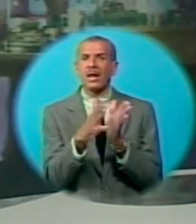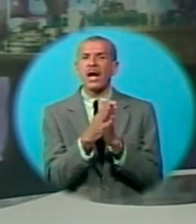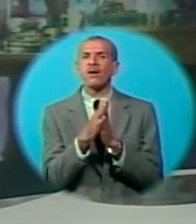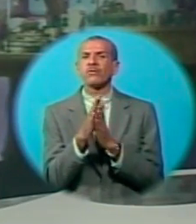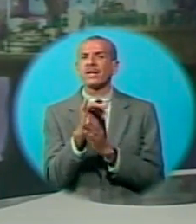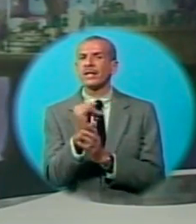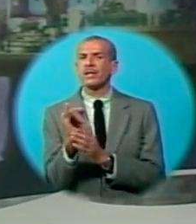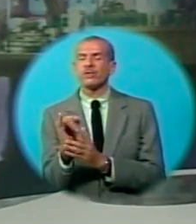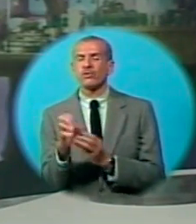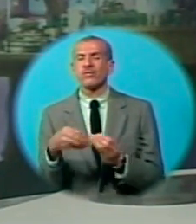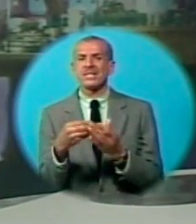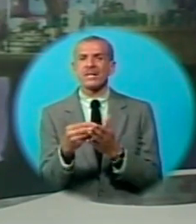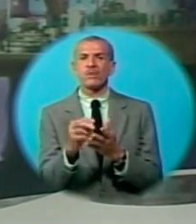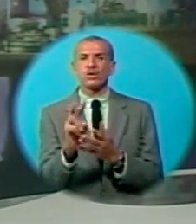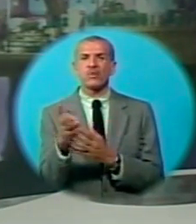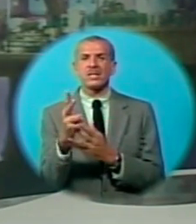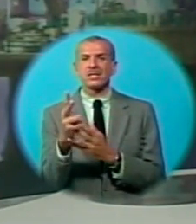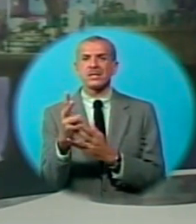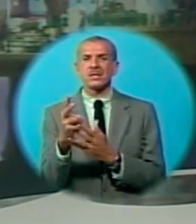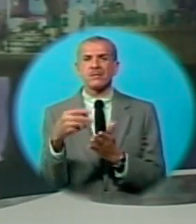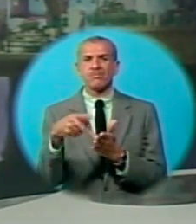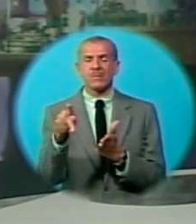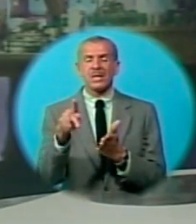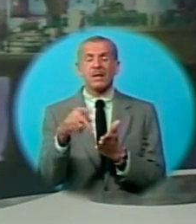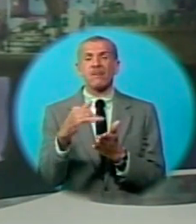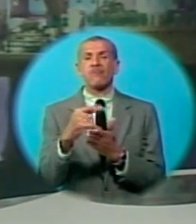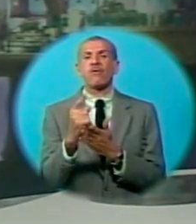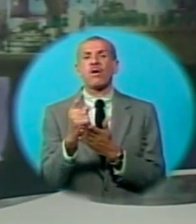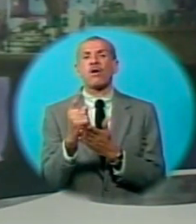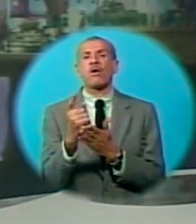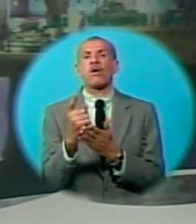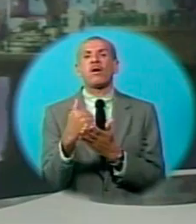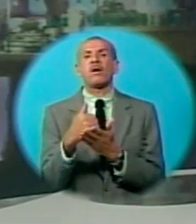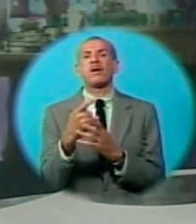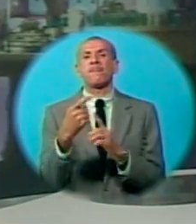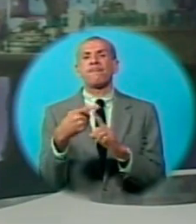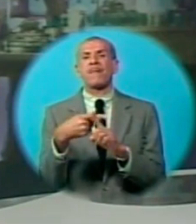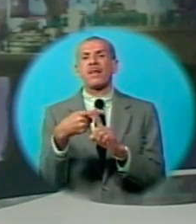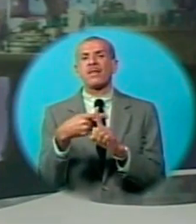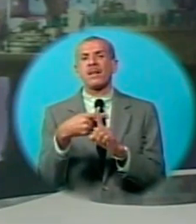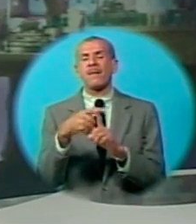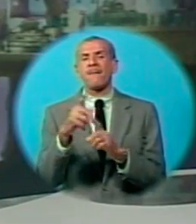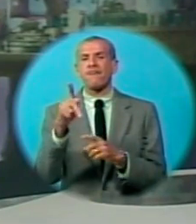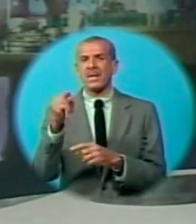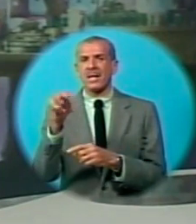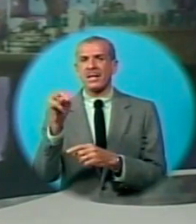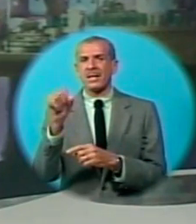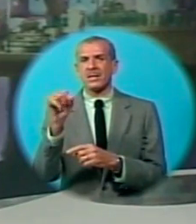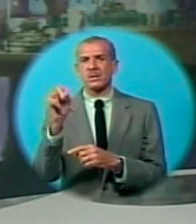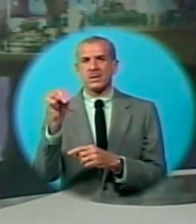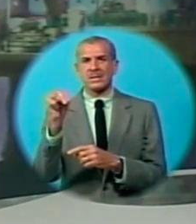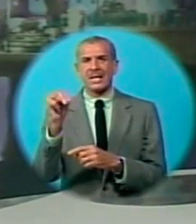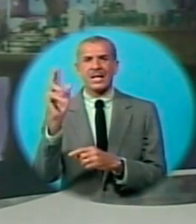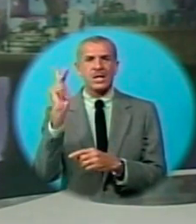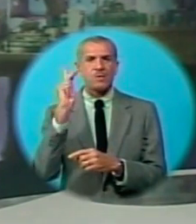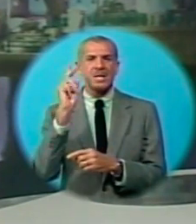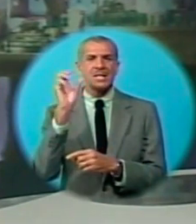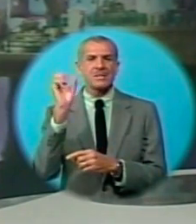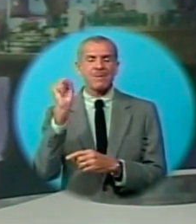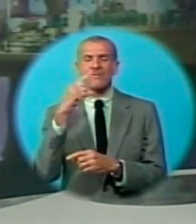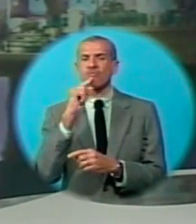individuals receiving twice as much as they're entitled to in monthly pensions. Kareem Smith has this